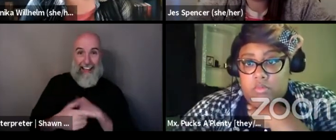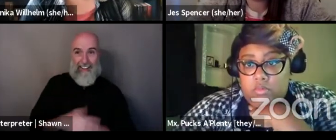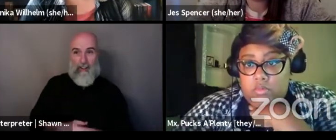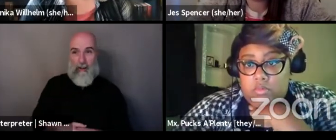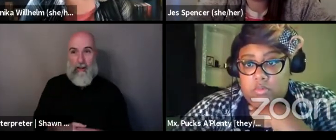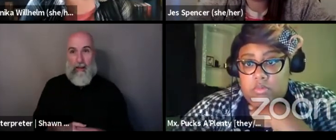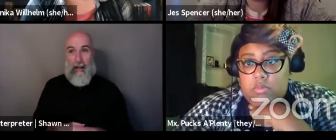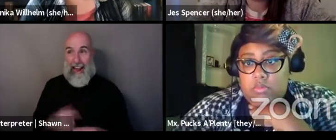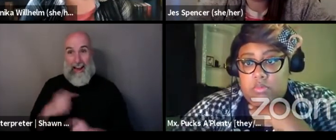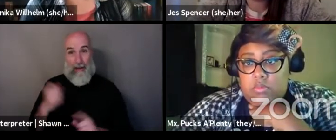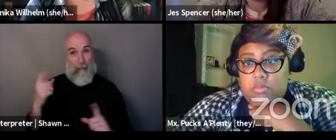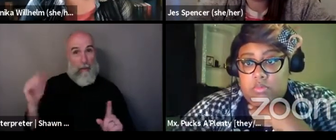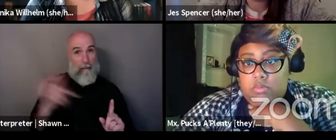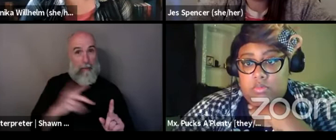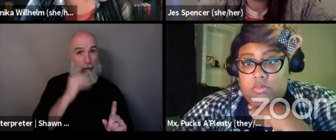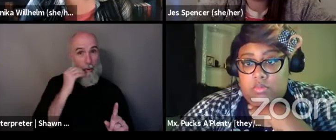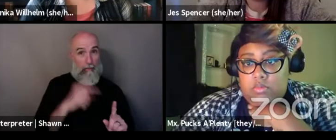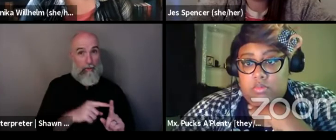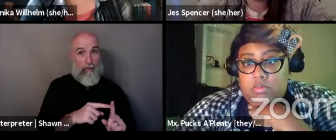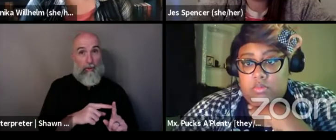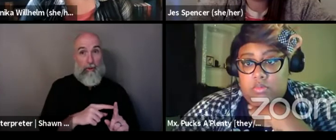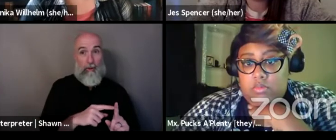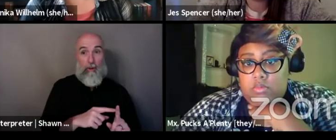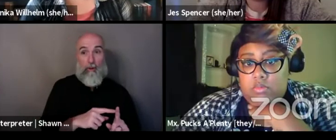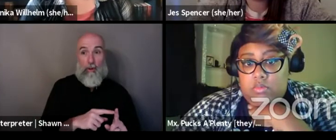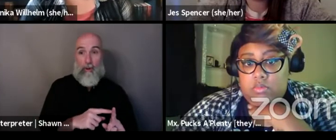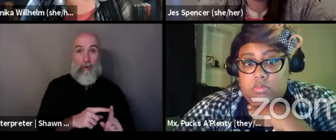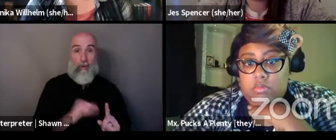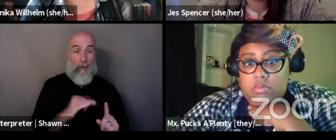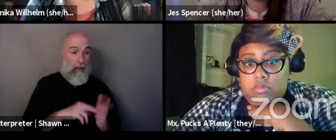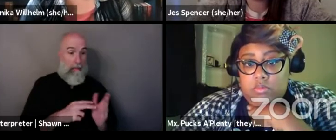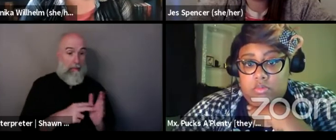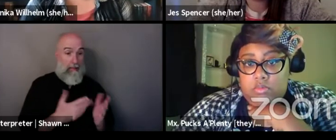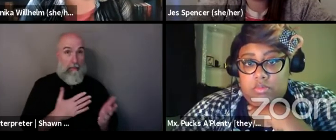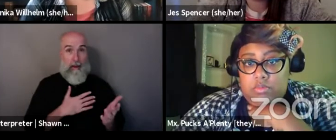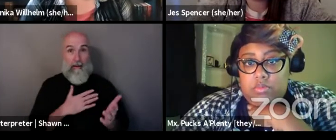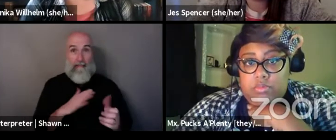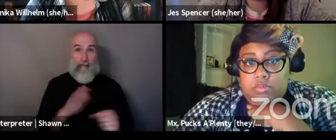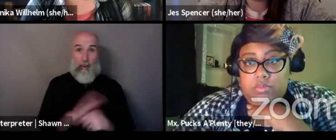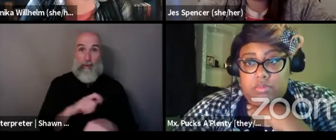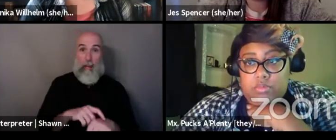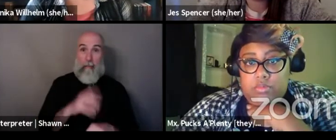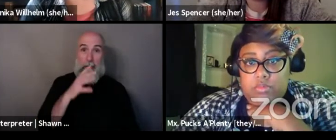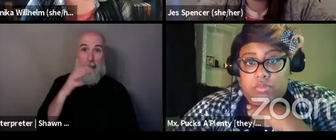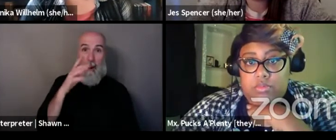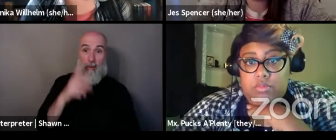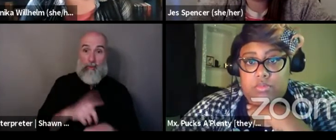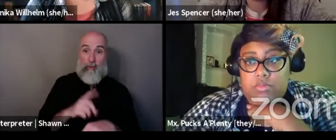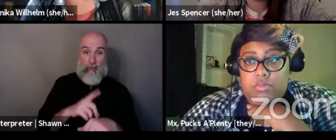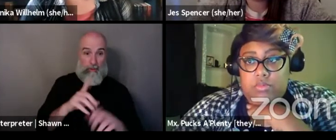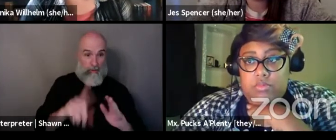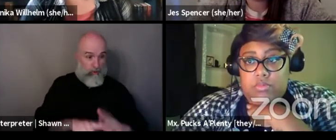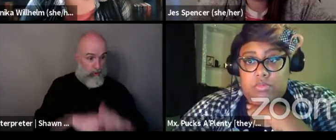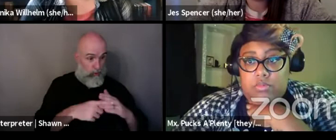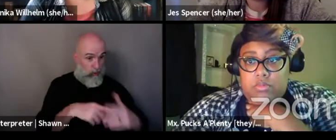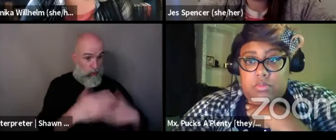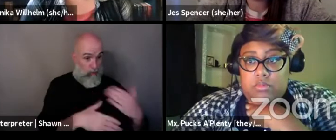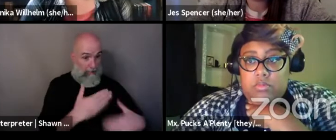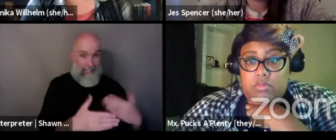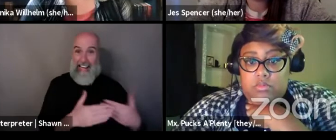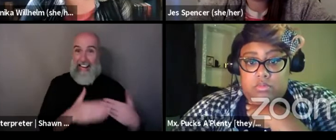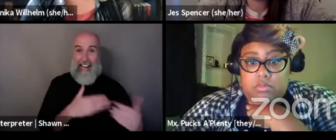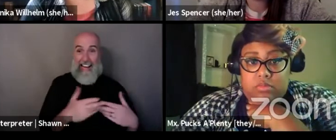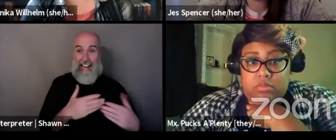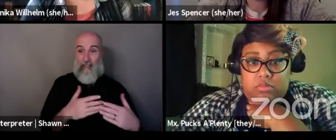I'm back home. So that means my full-time parenting duties resumed, even though